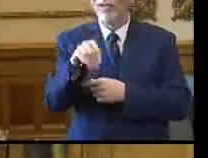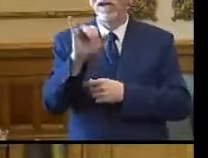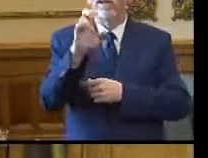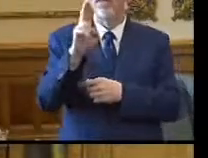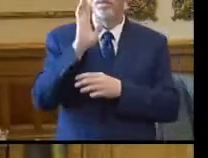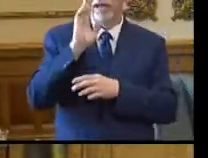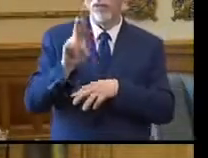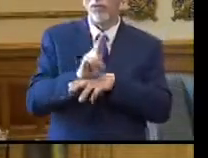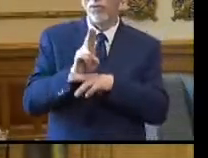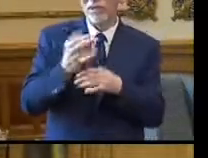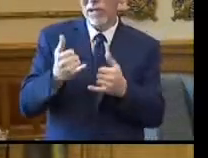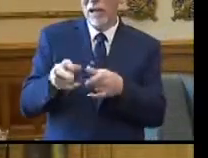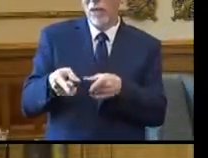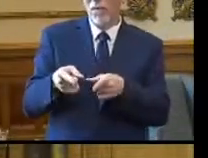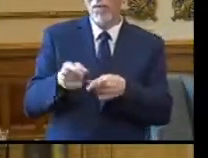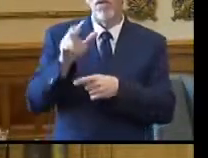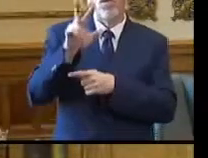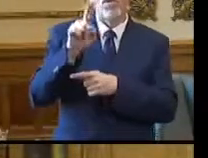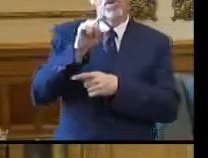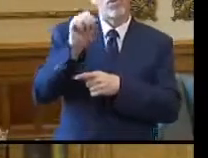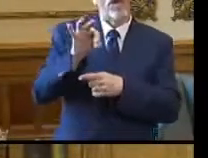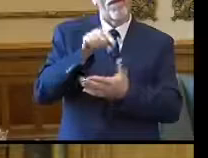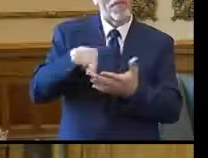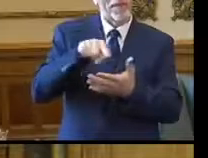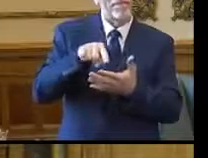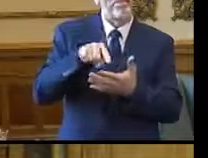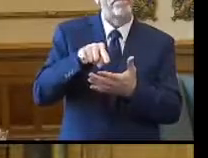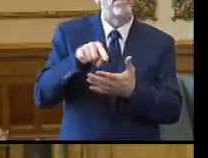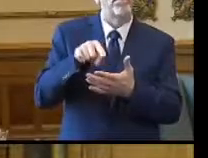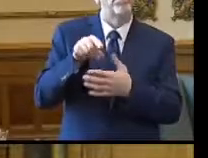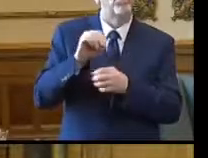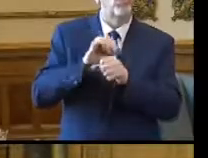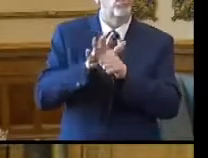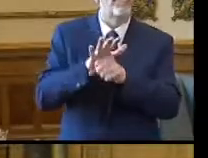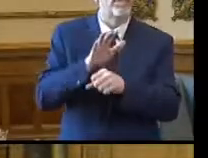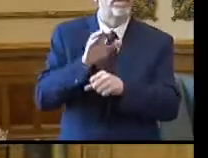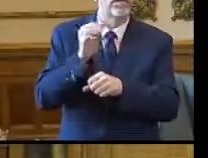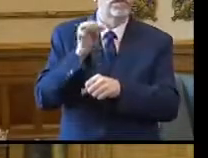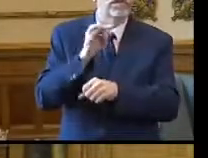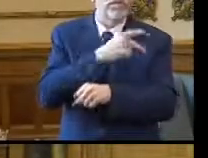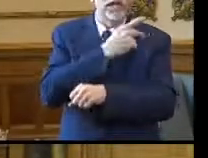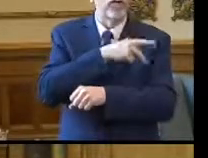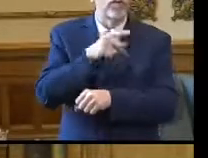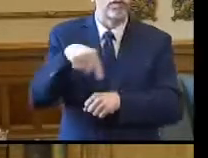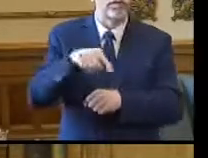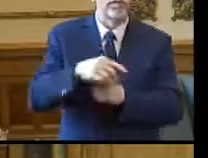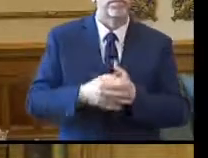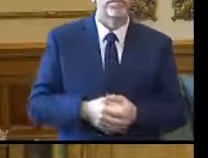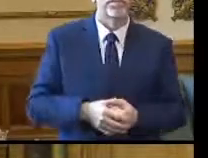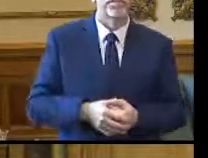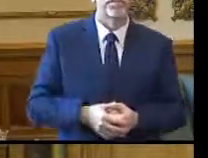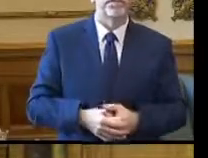beds that are occupied, 31% of those are occupied by COVID-19 patients.